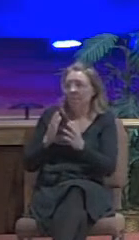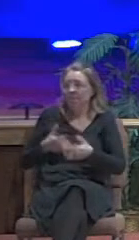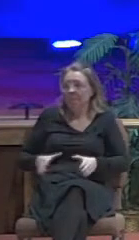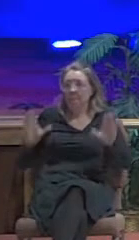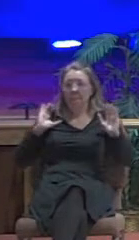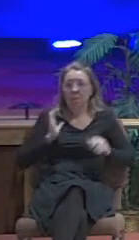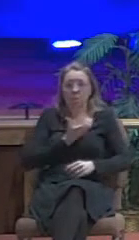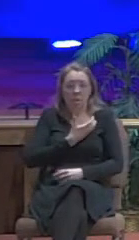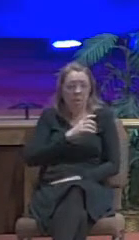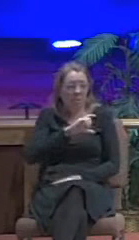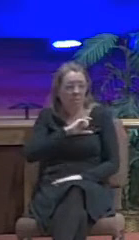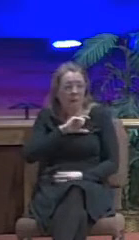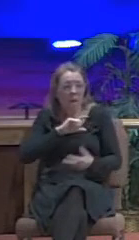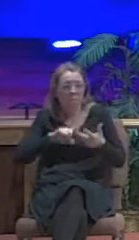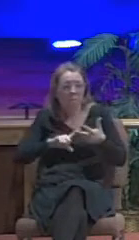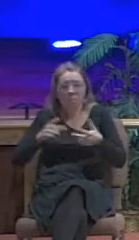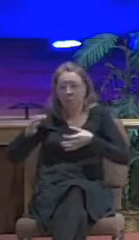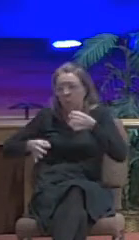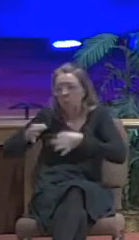officials.